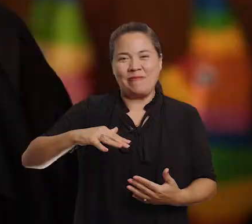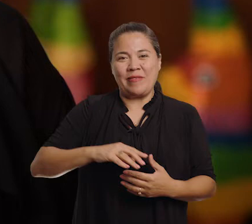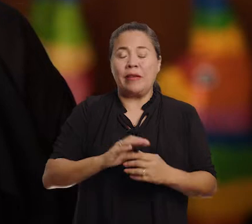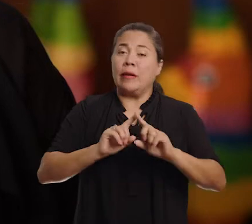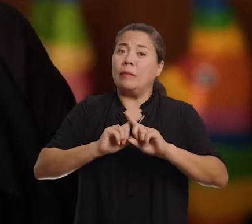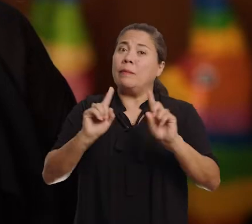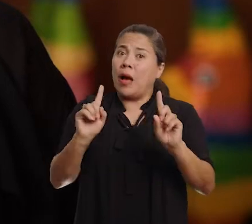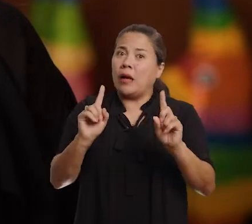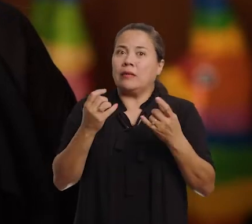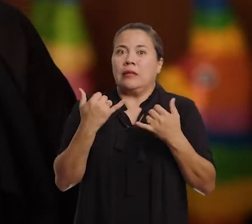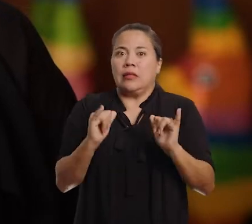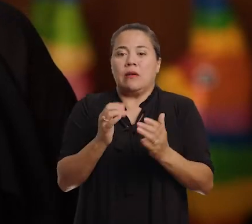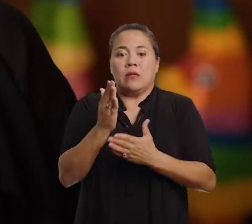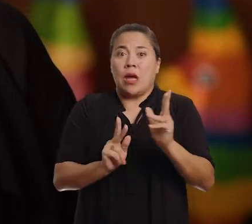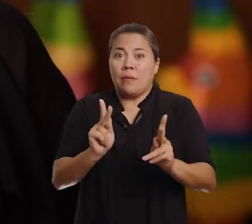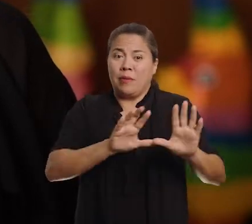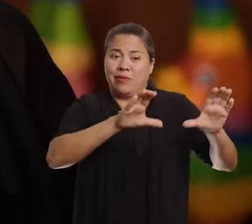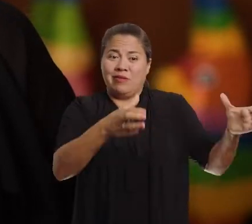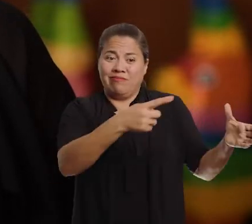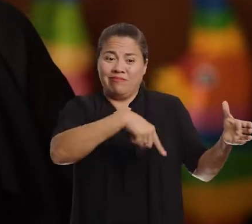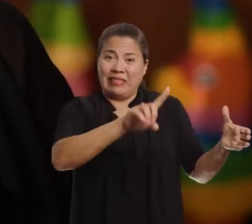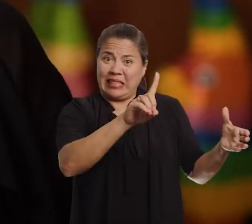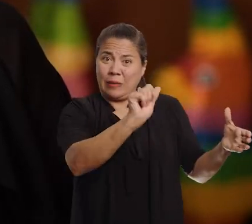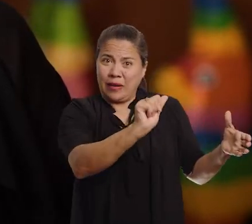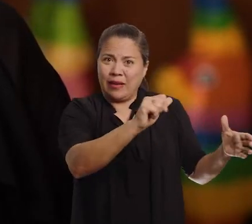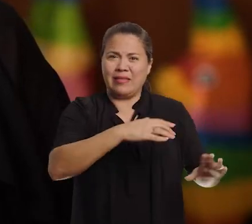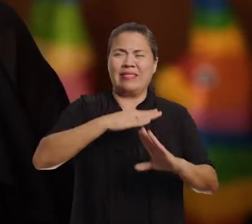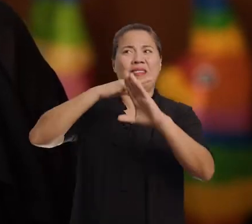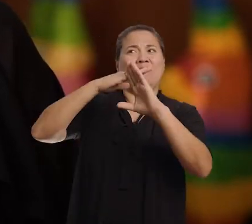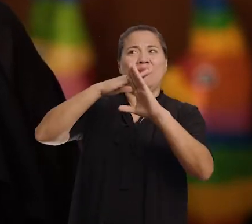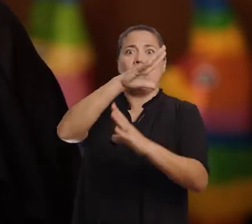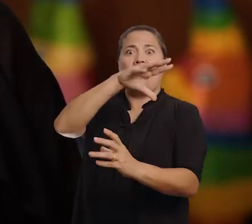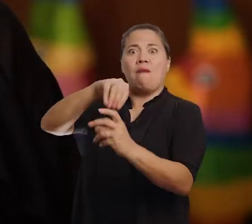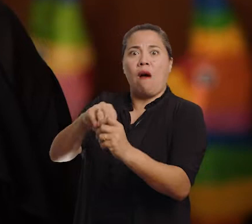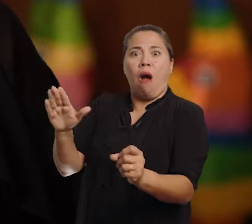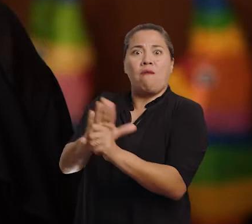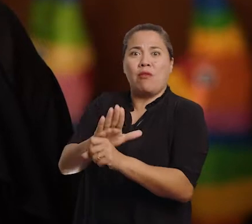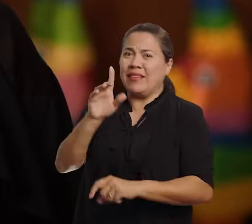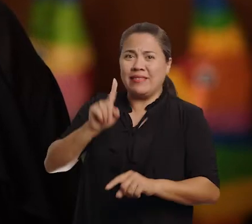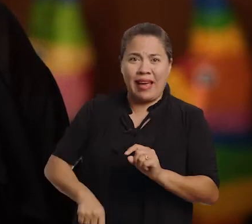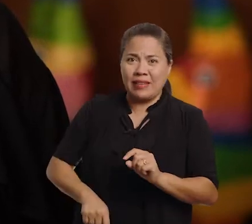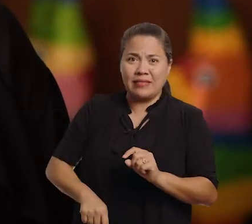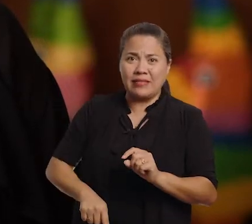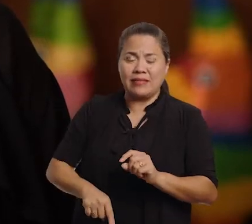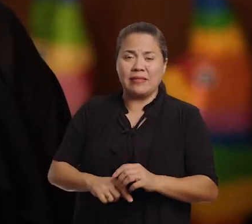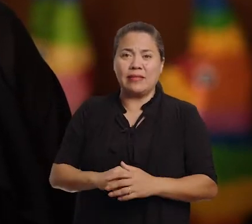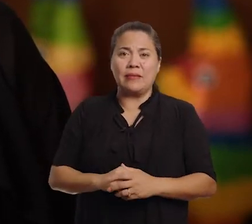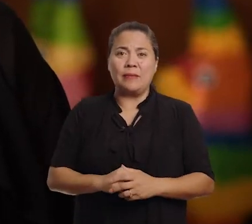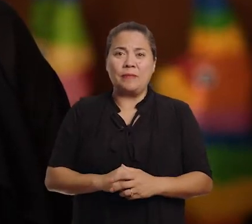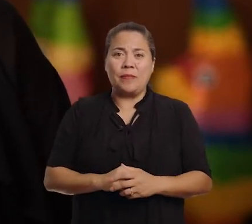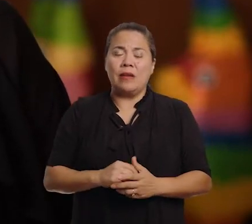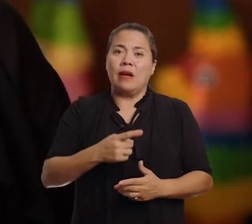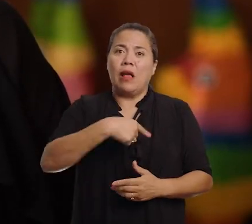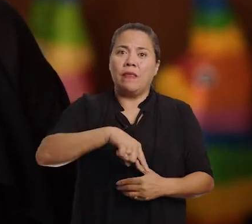City. However, there are still some residents in our community that face significant barriers to being included in community